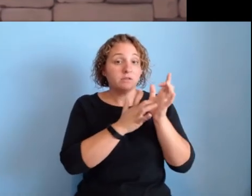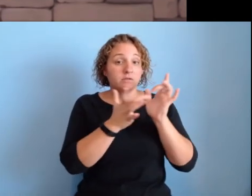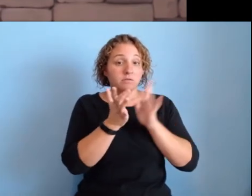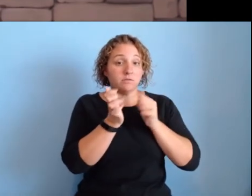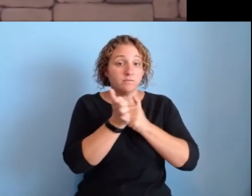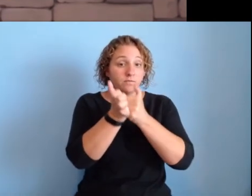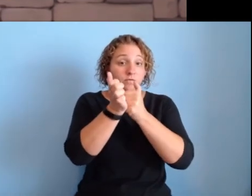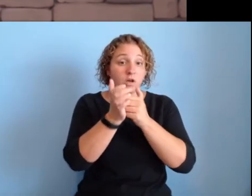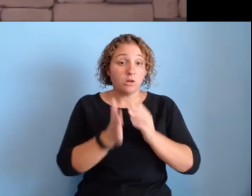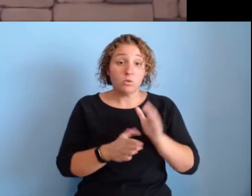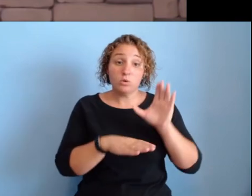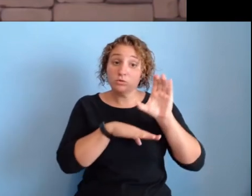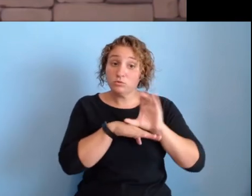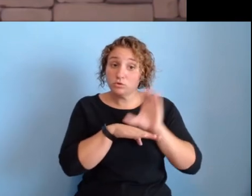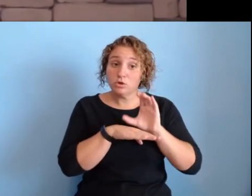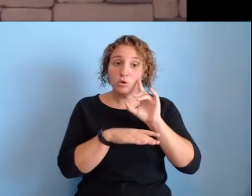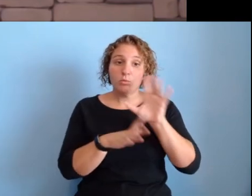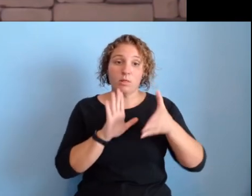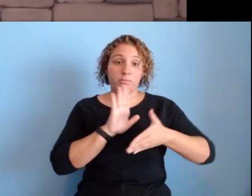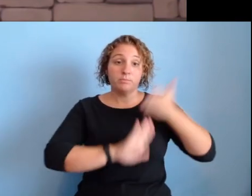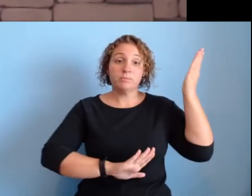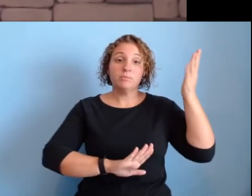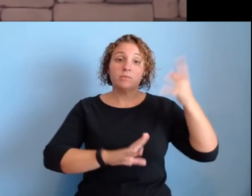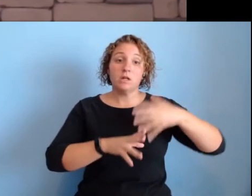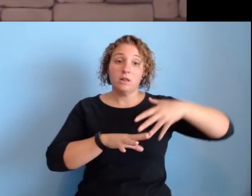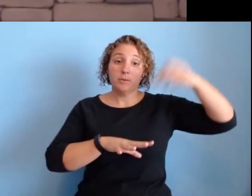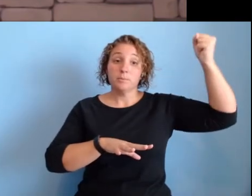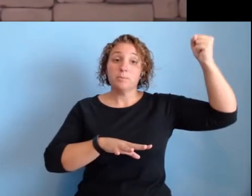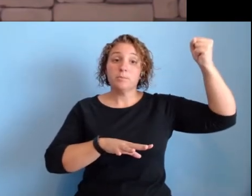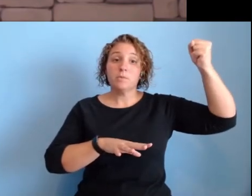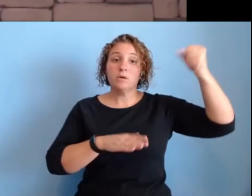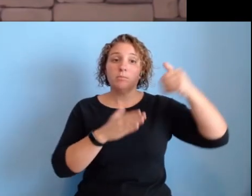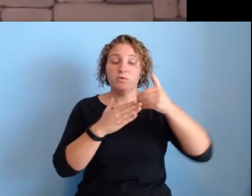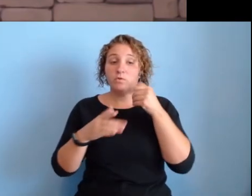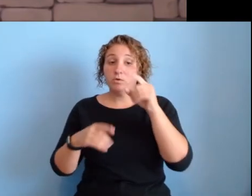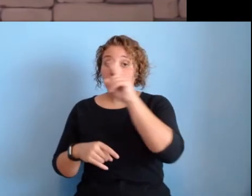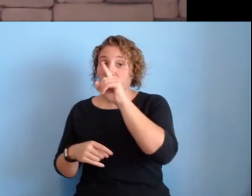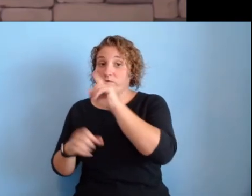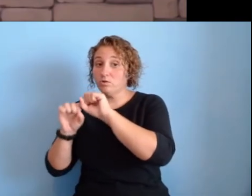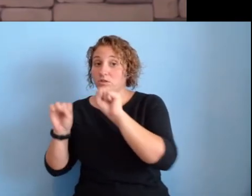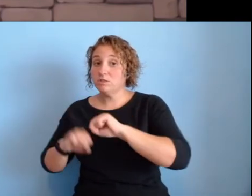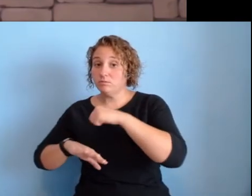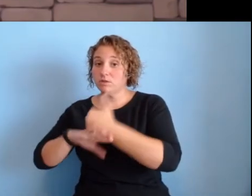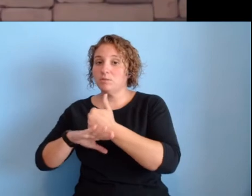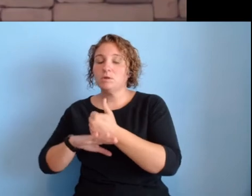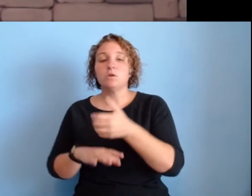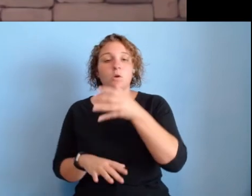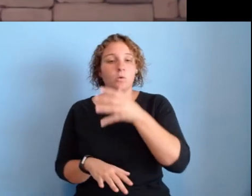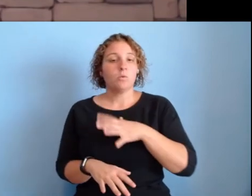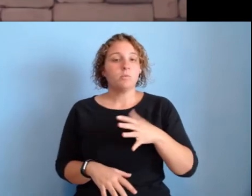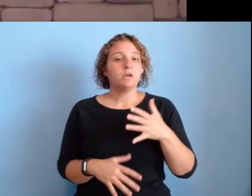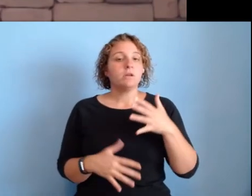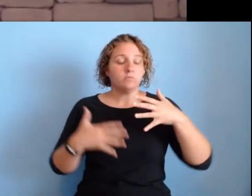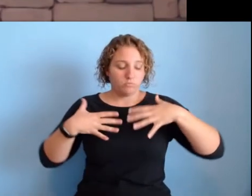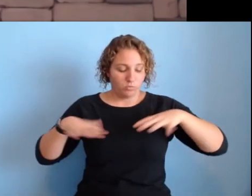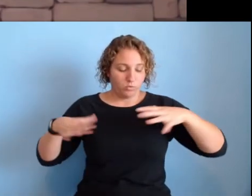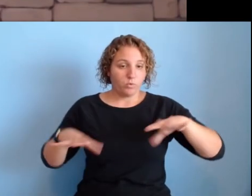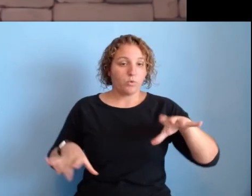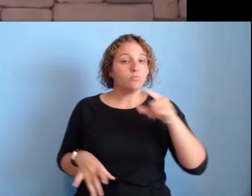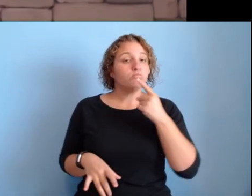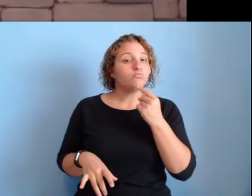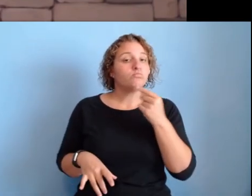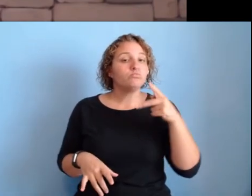system takes over what is the empty shell. And so the woman was arrayed in purple, scarlet color, decked with gold and precious stones and pearls,